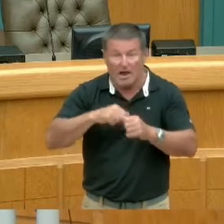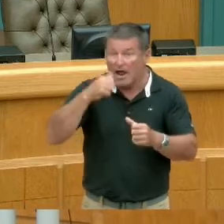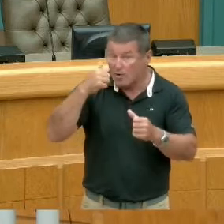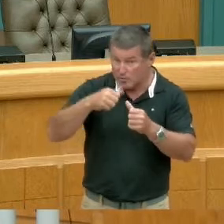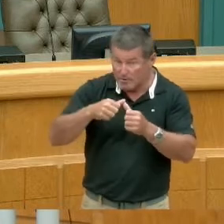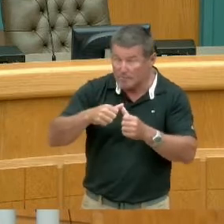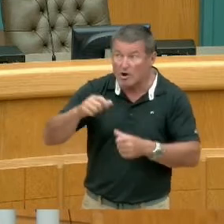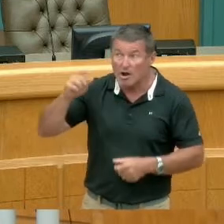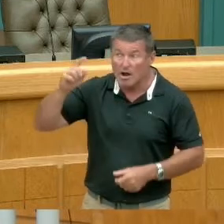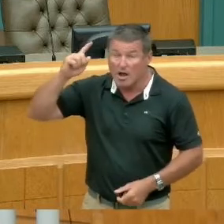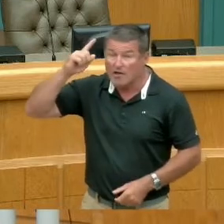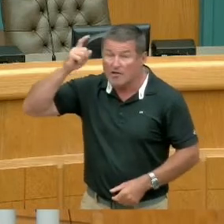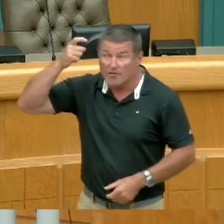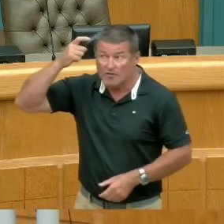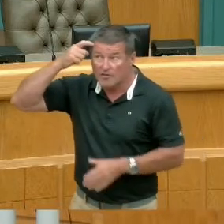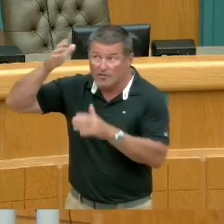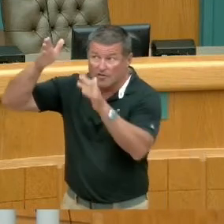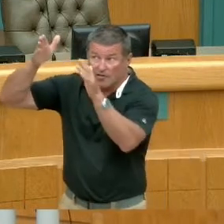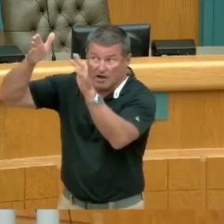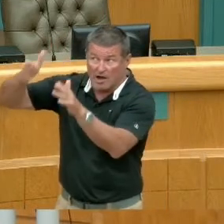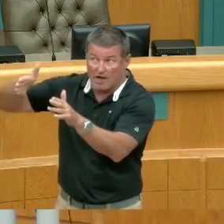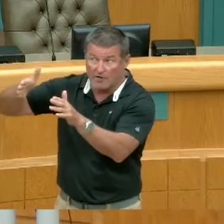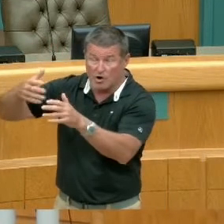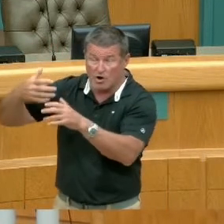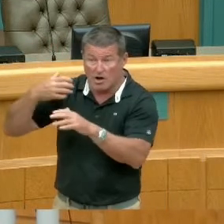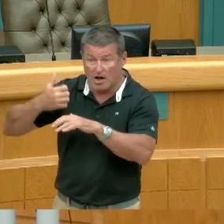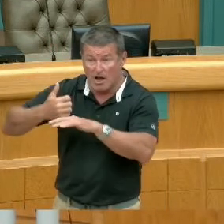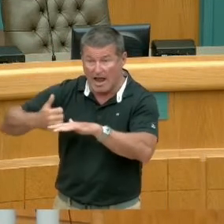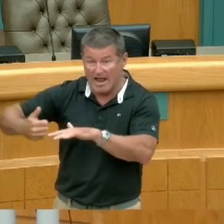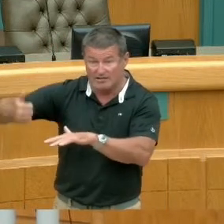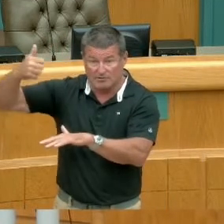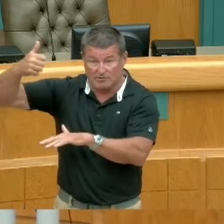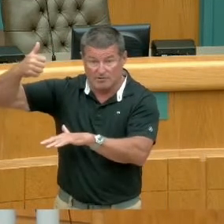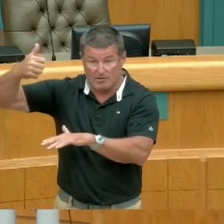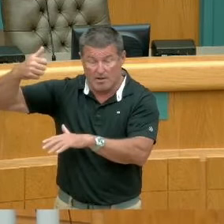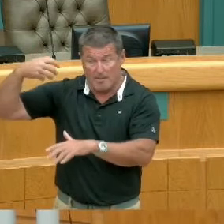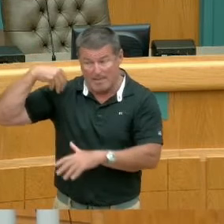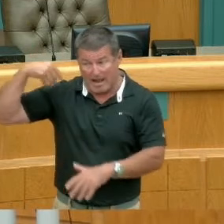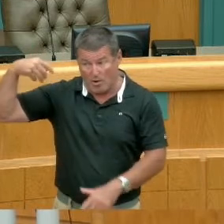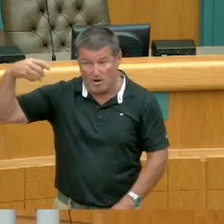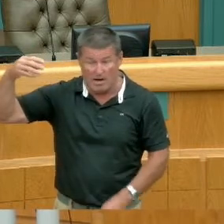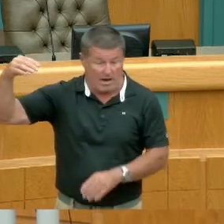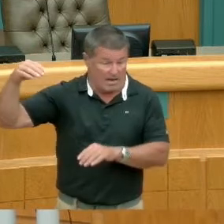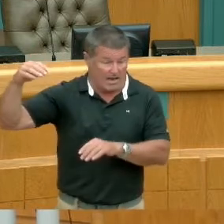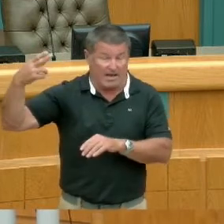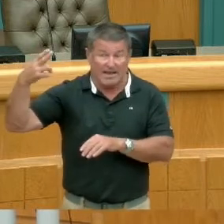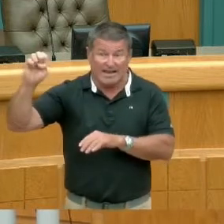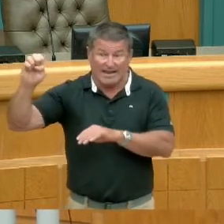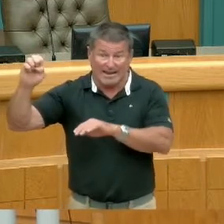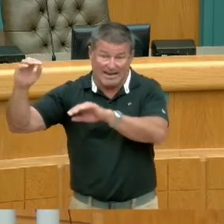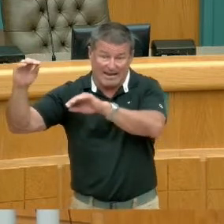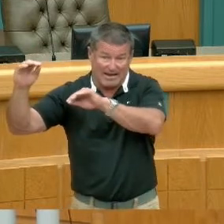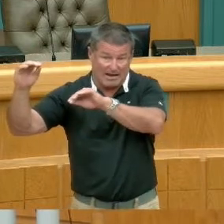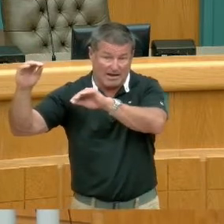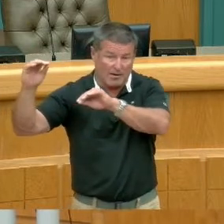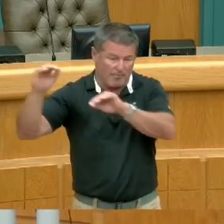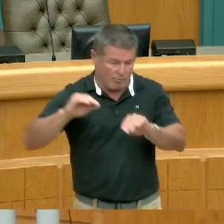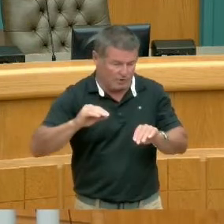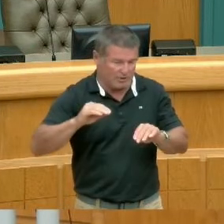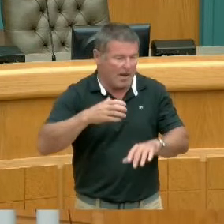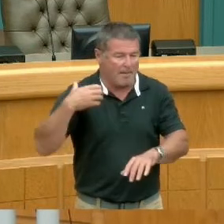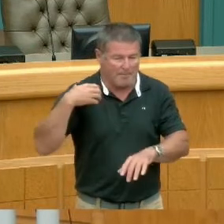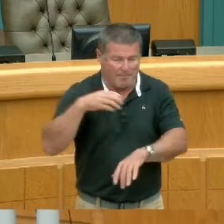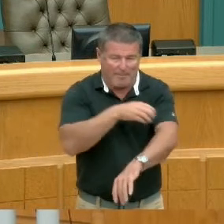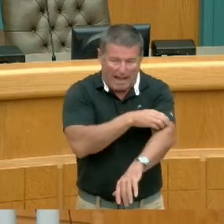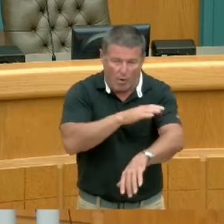management from the governor to county judges. So when the governor pivots, we do too here in this county. That's been the tempo ever since day one.